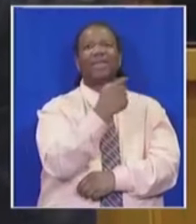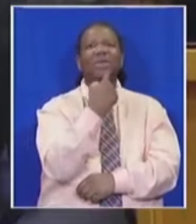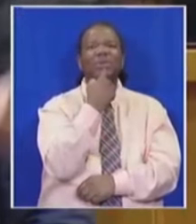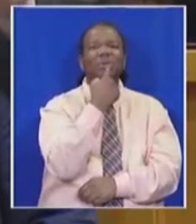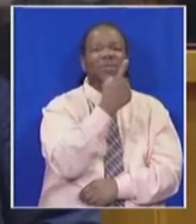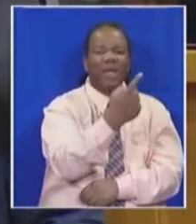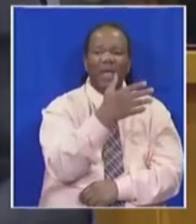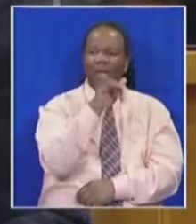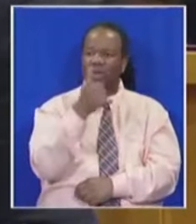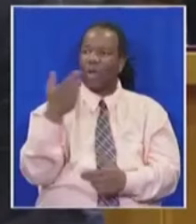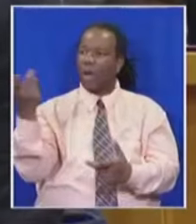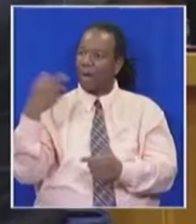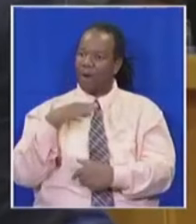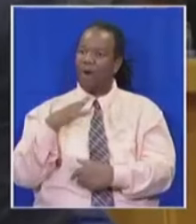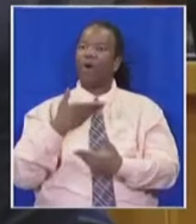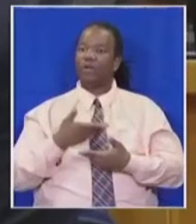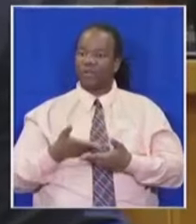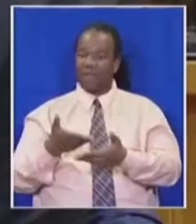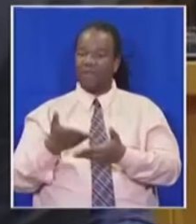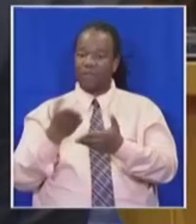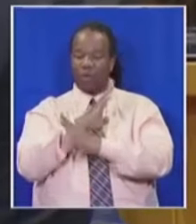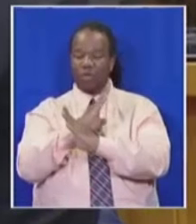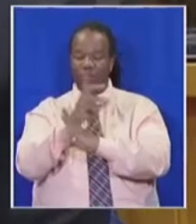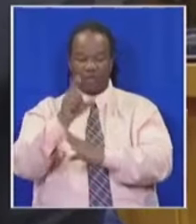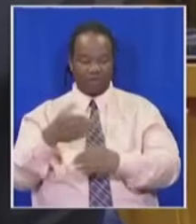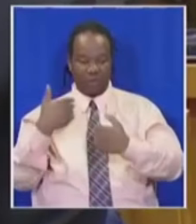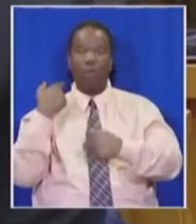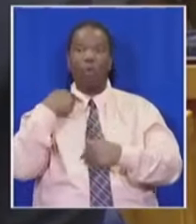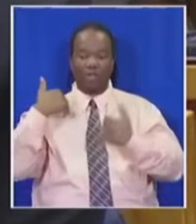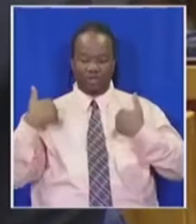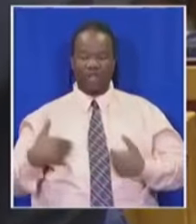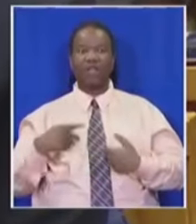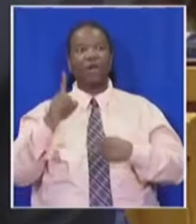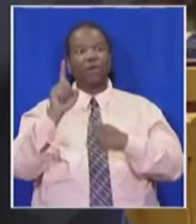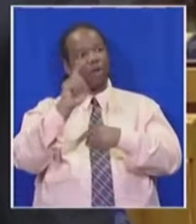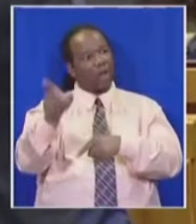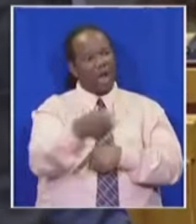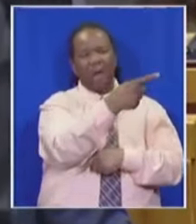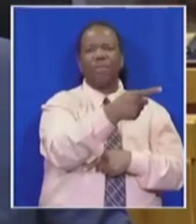chucked out. Why is it acceptable for an ANC member to behave like that and defy your instruction?